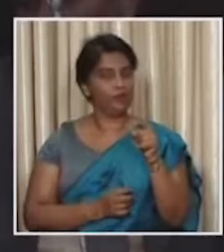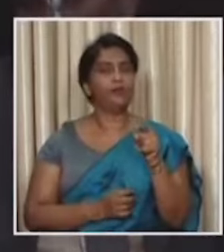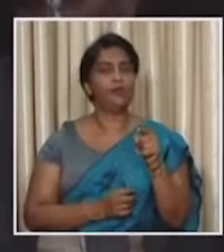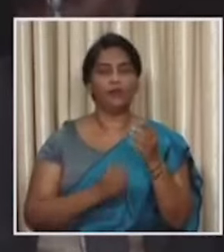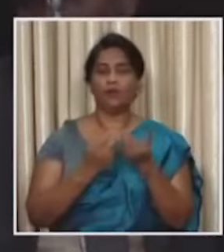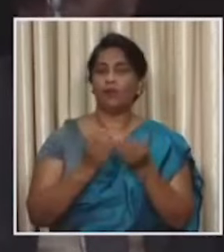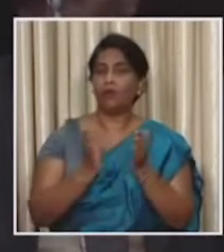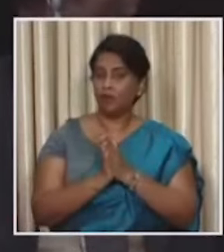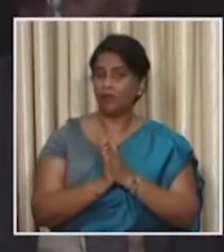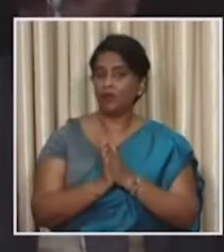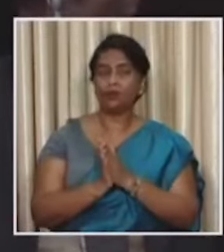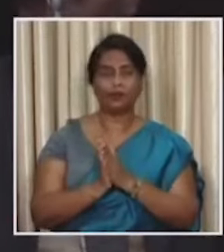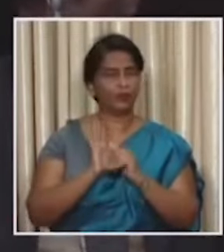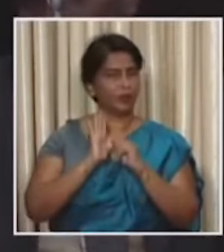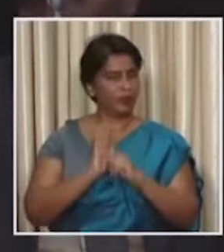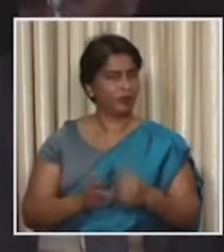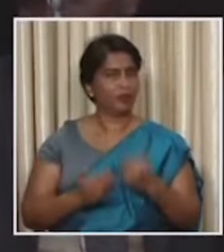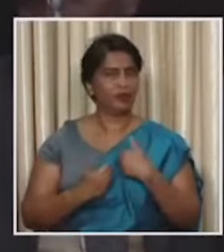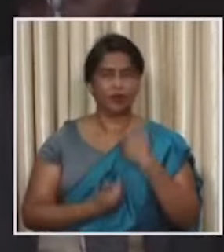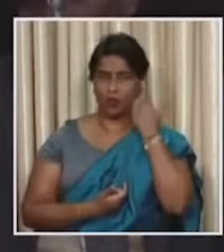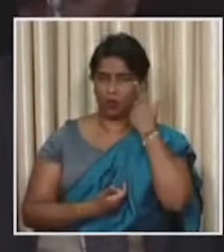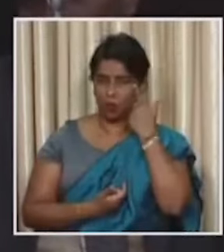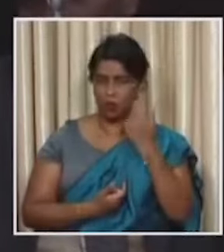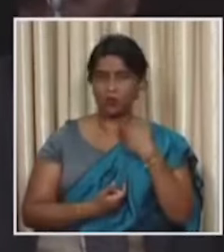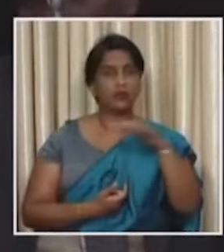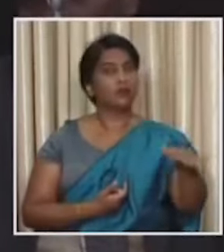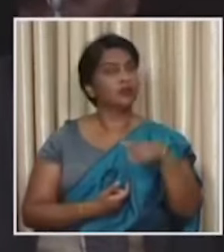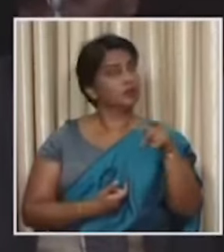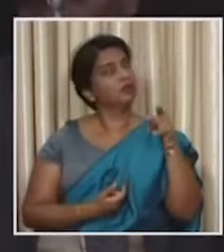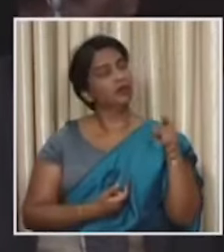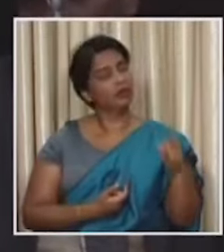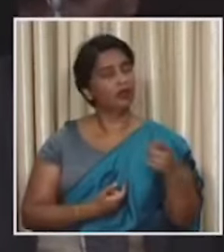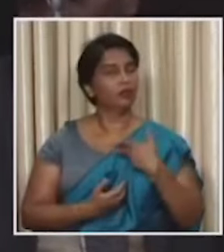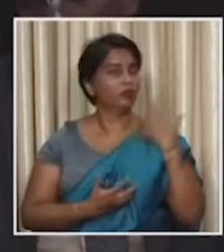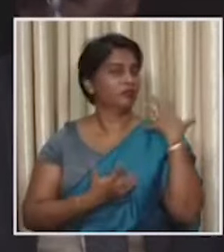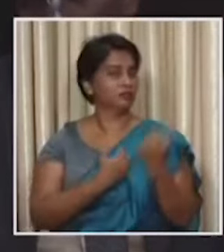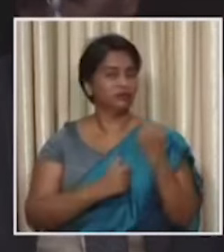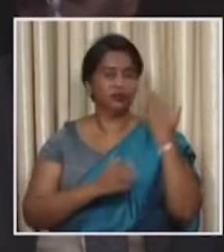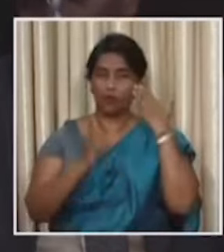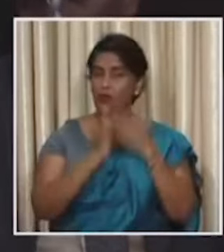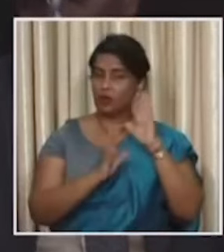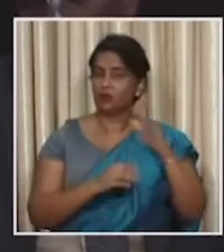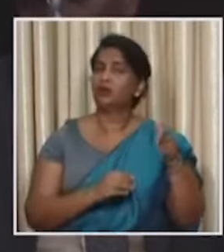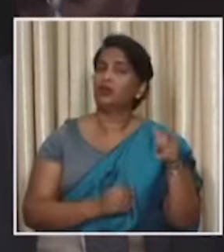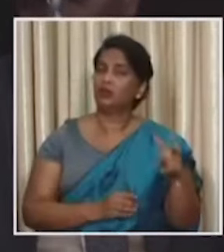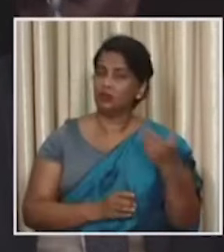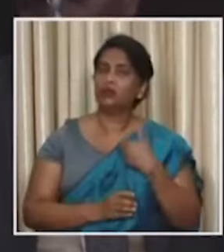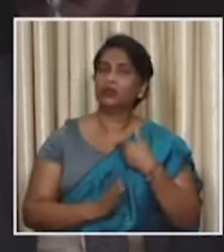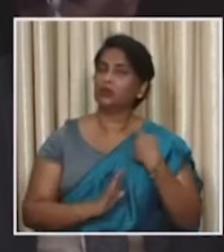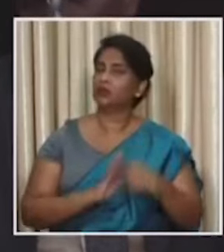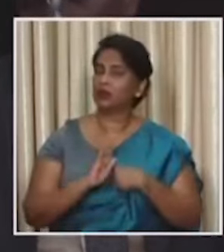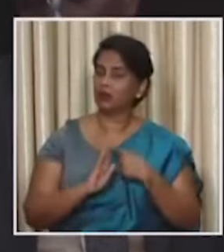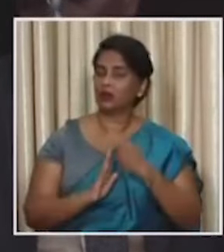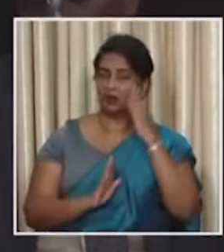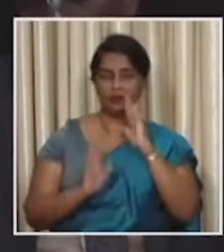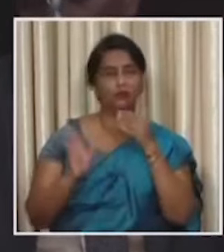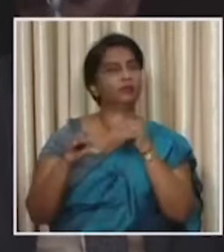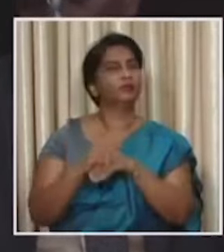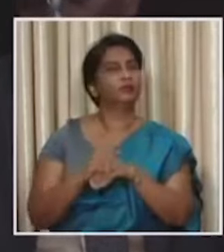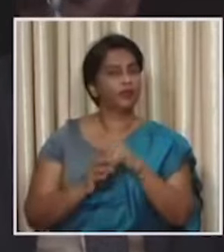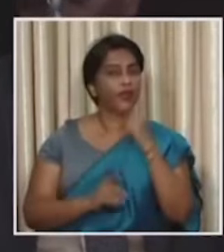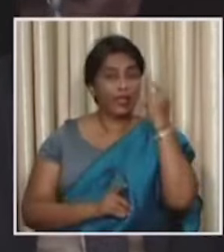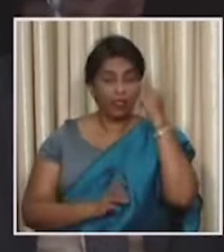And without doing that, to simply say that we must only talk in terms of a Sri Lankan identity is going to make matters